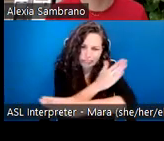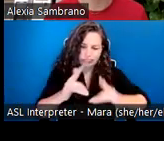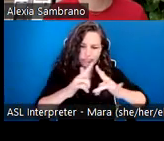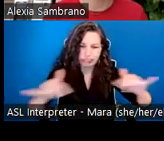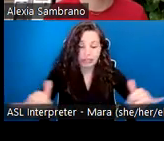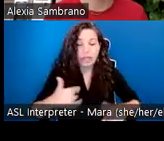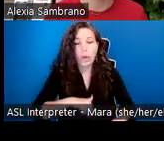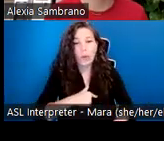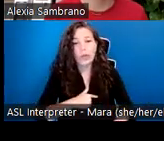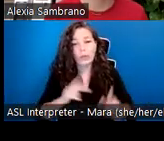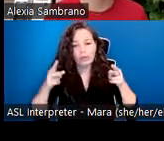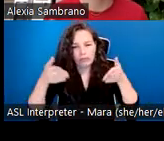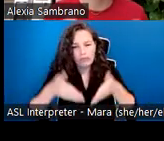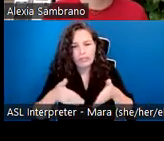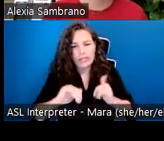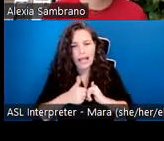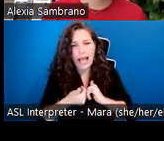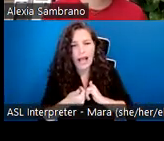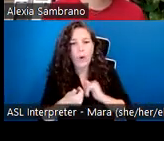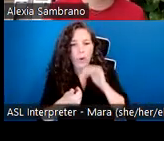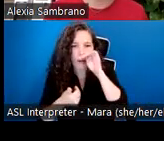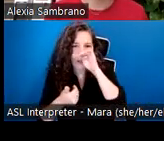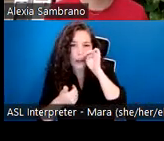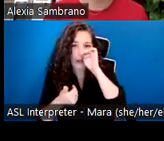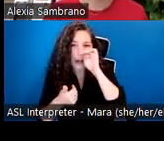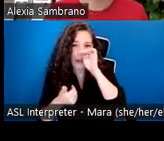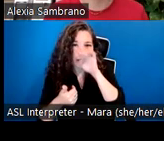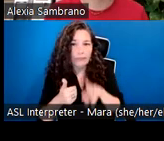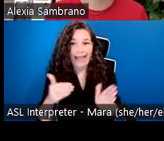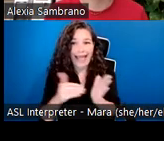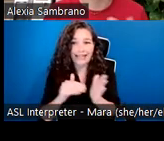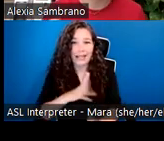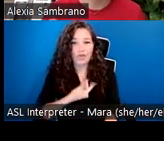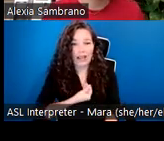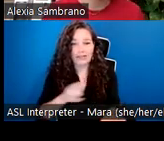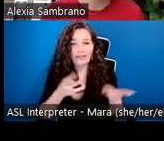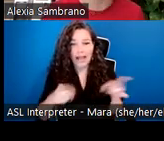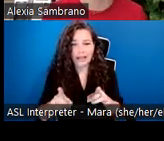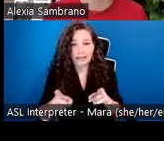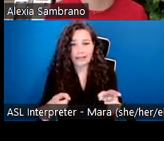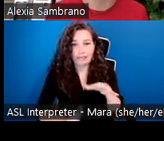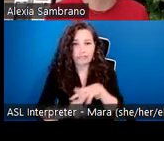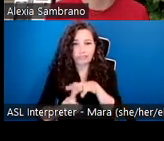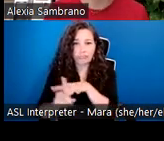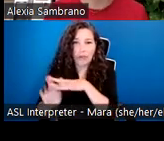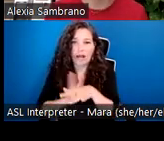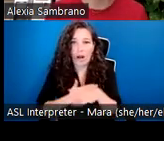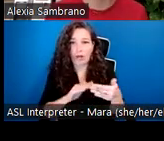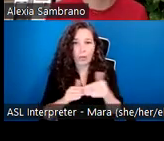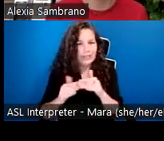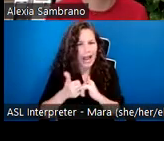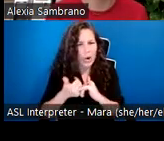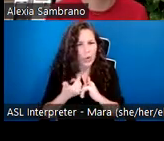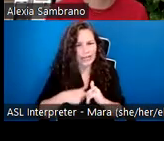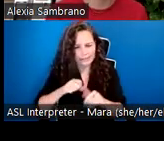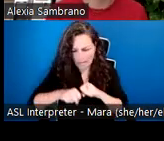how anti-trans violence manifests in our communities and how we can unpack that, and taking a look